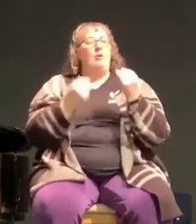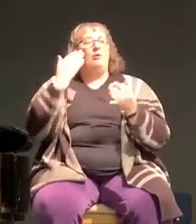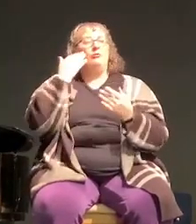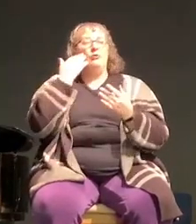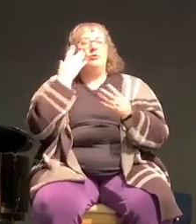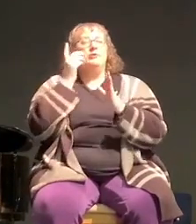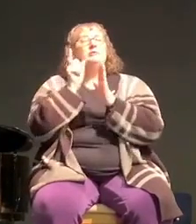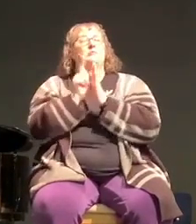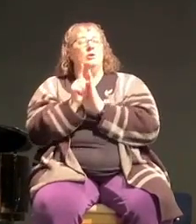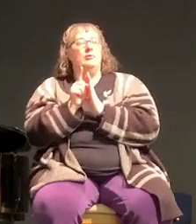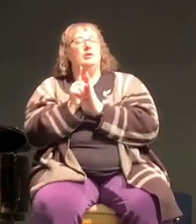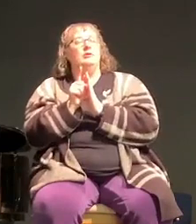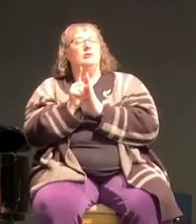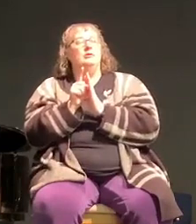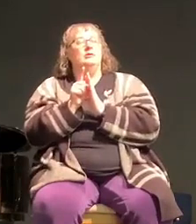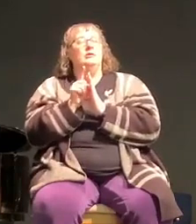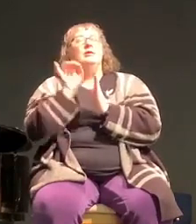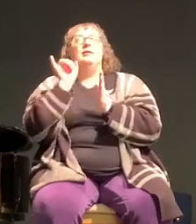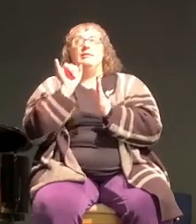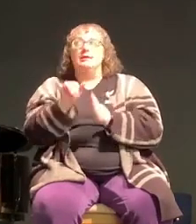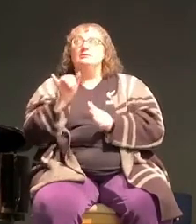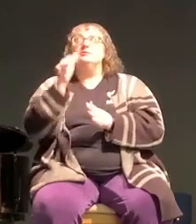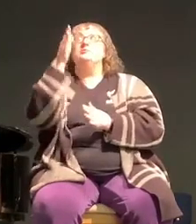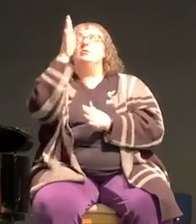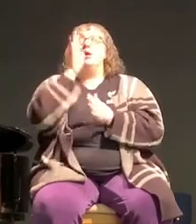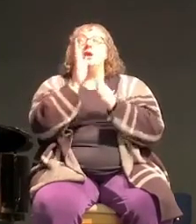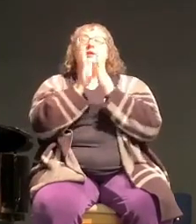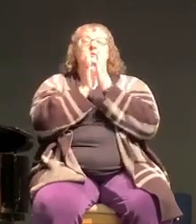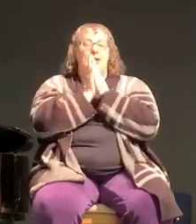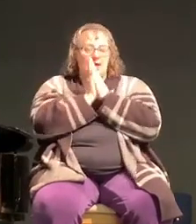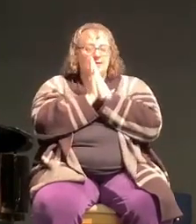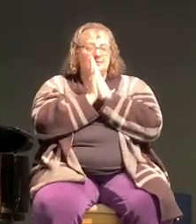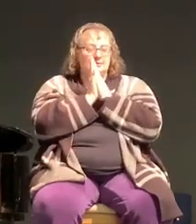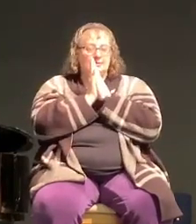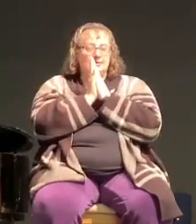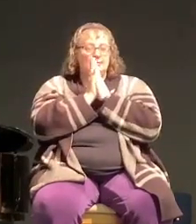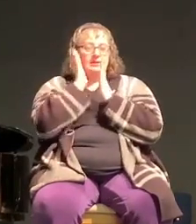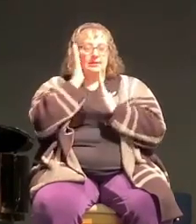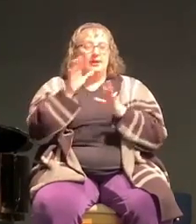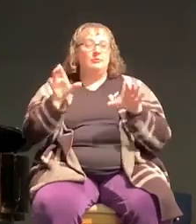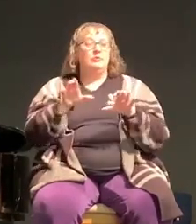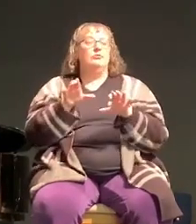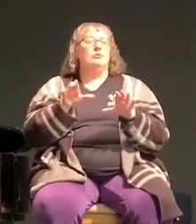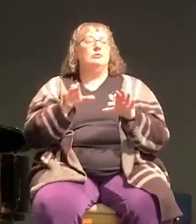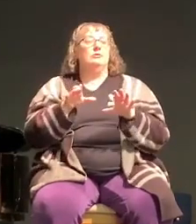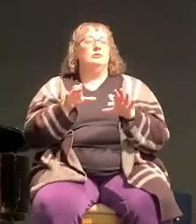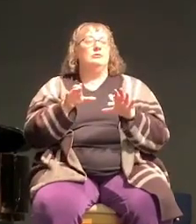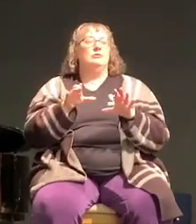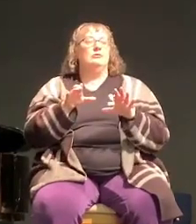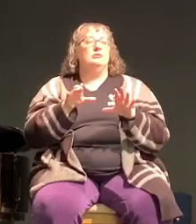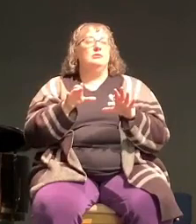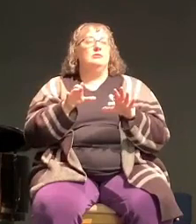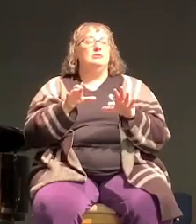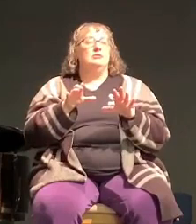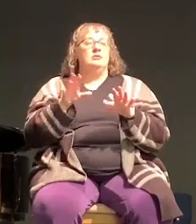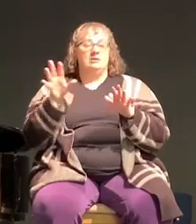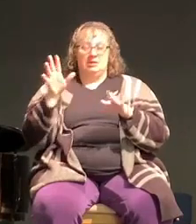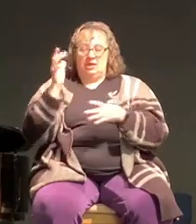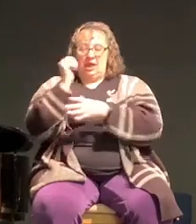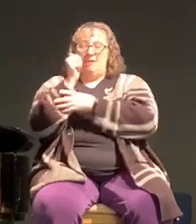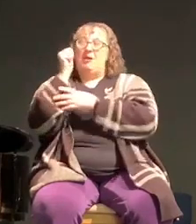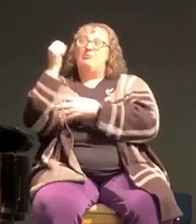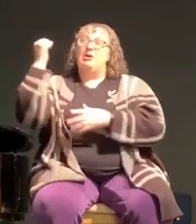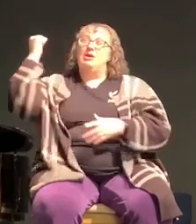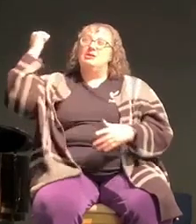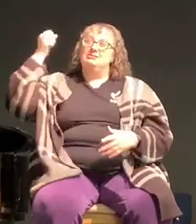this moment. This is what God was asking, and they were going to do it. So he raises the knife in the